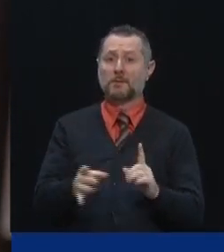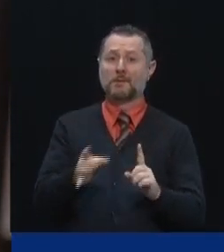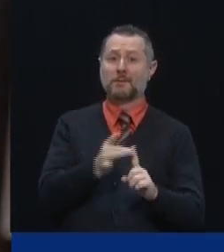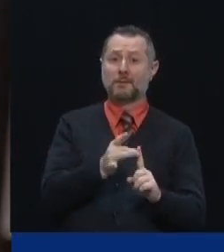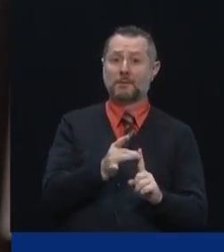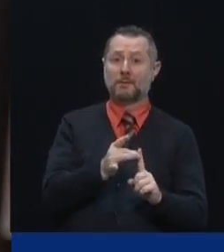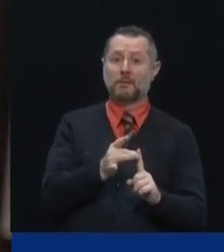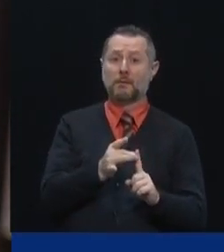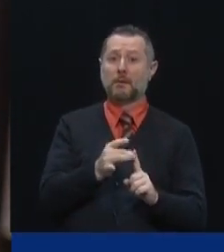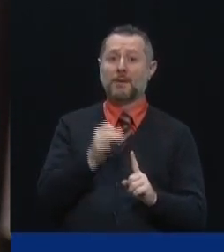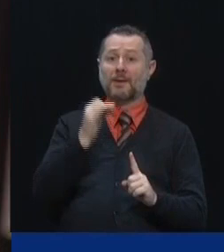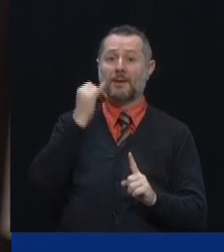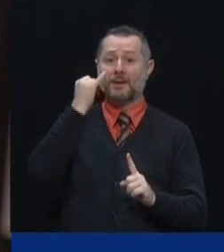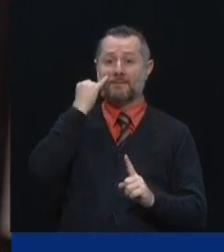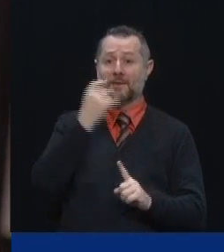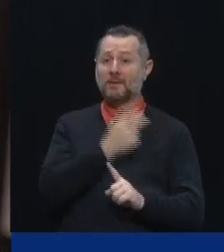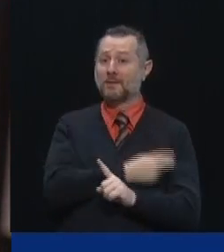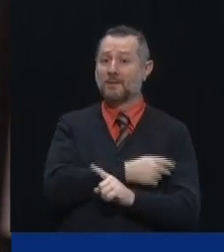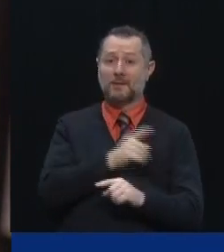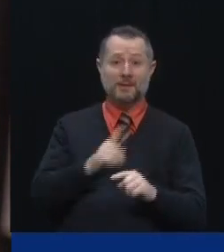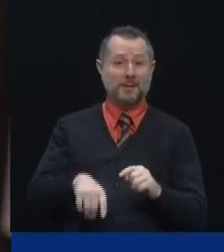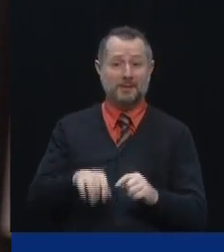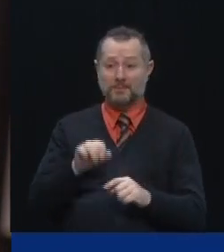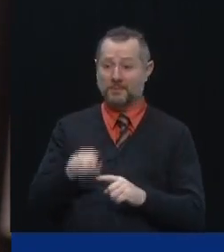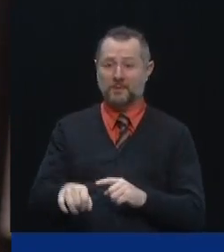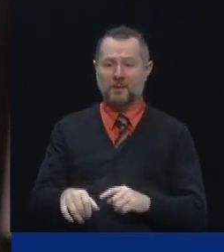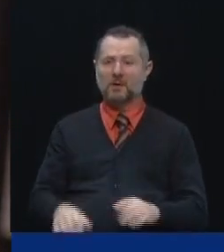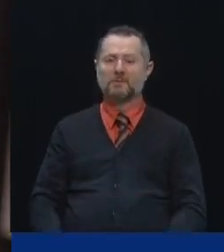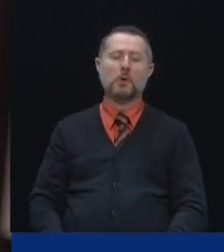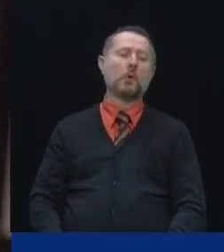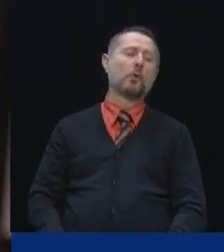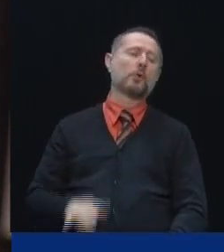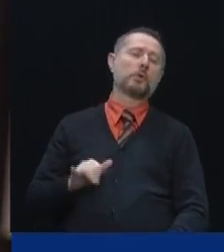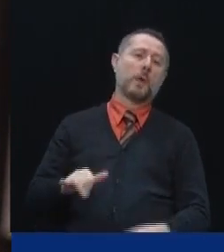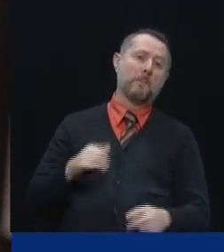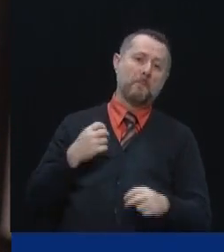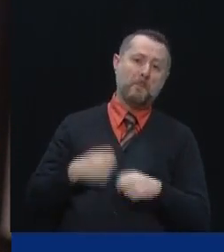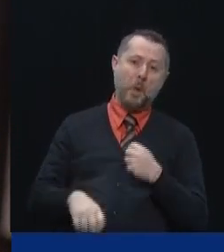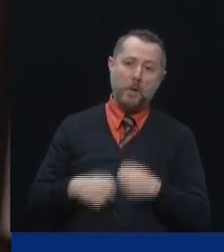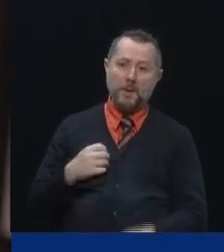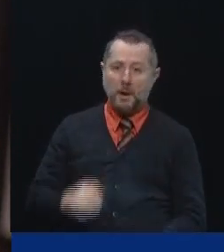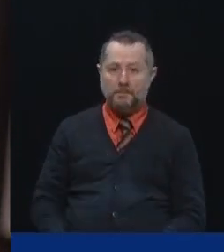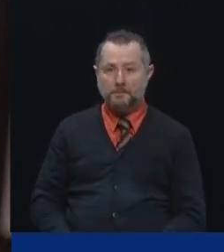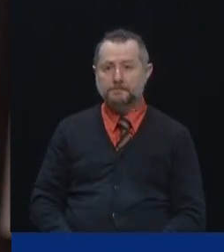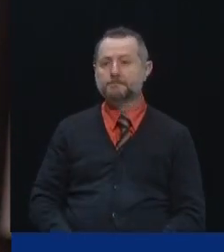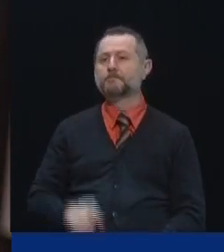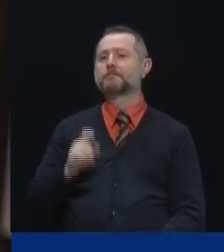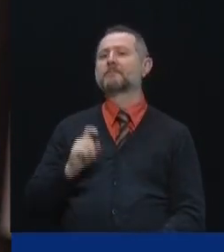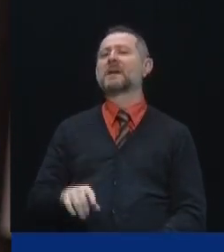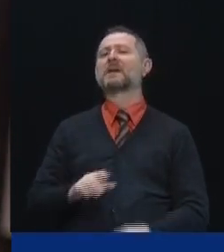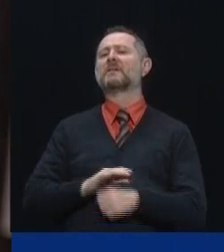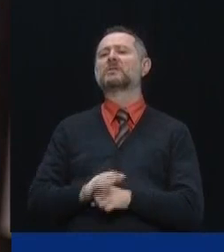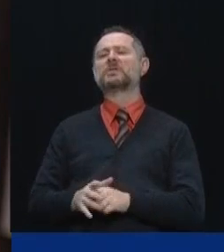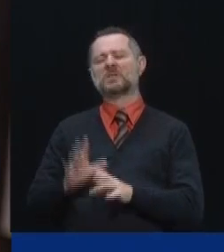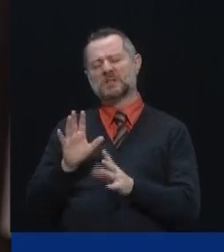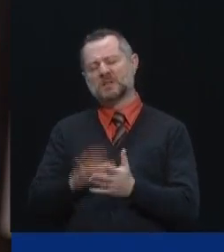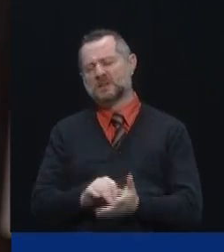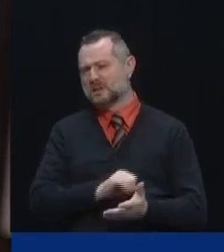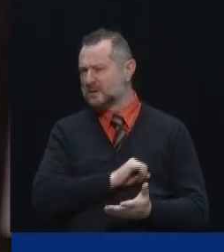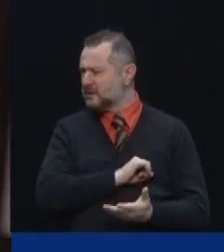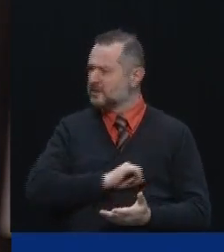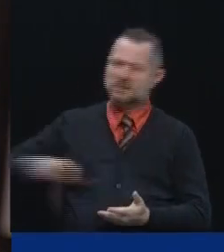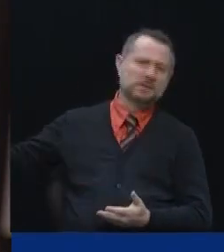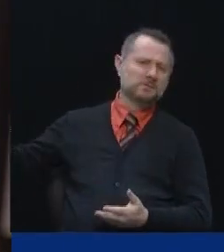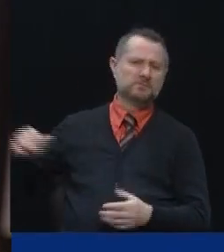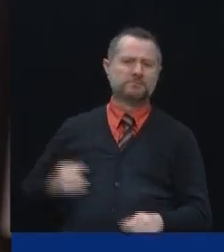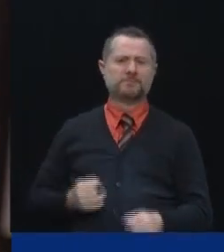resistant, and then we have a problem. We have to crush COVID, and we have it on the run. But